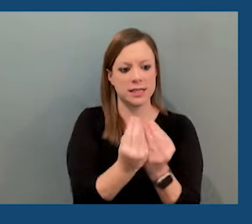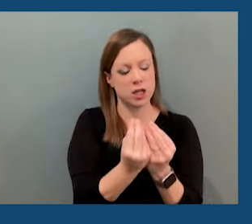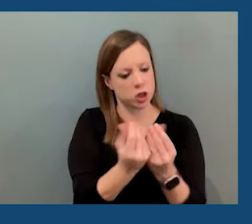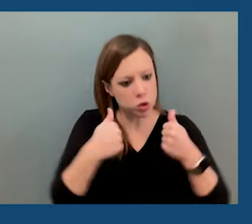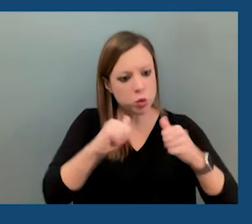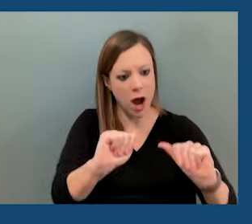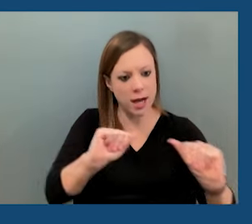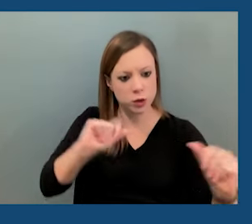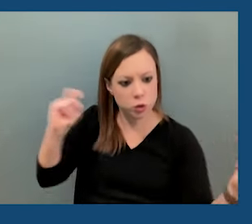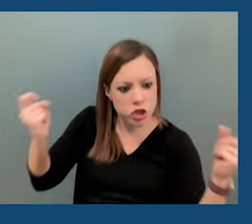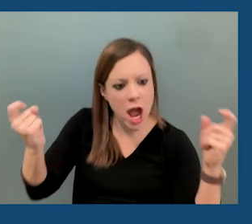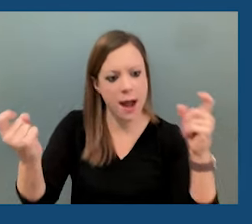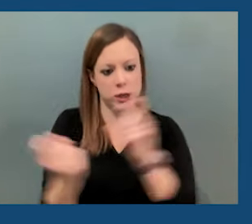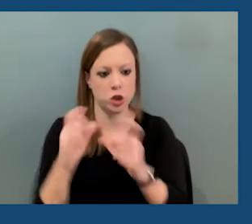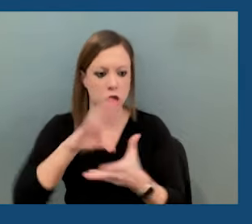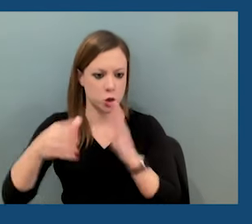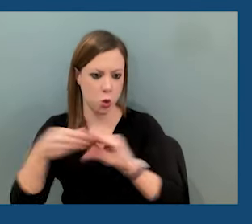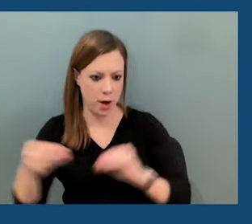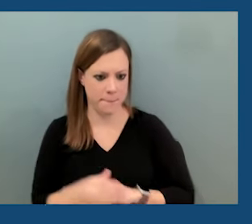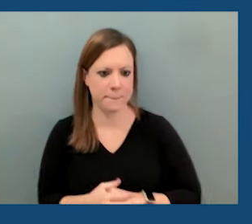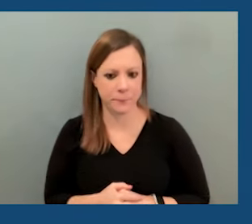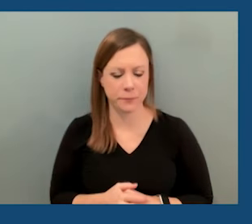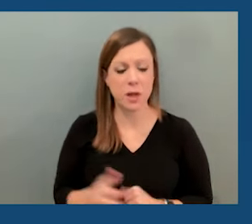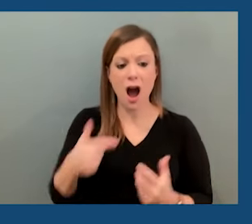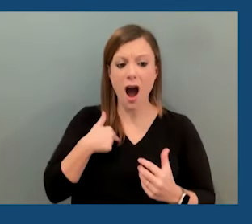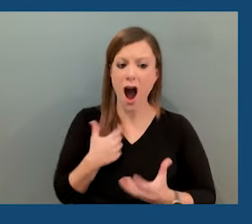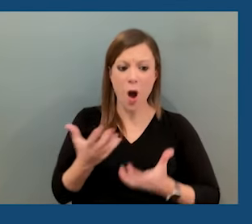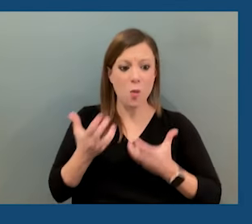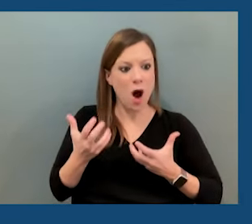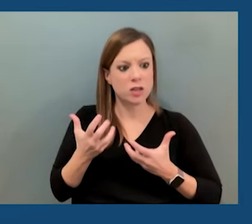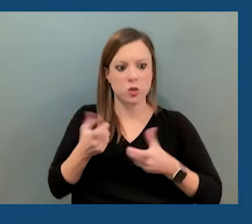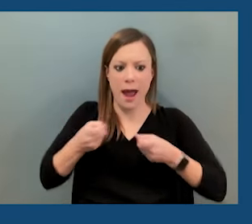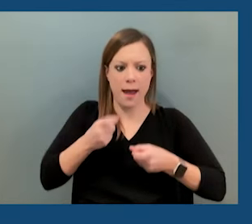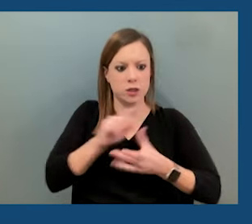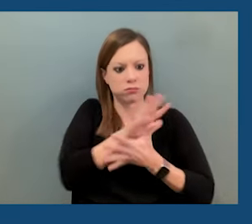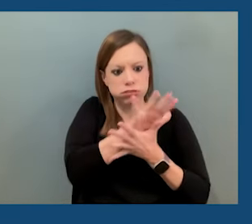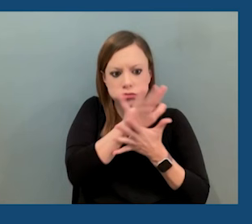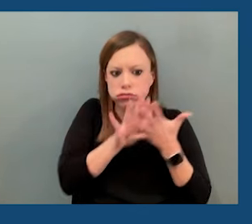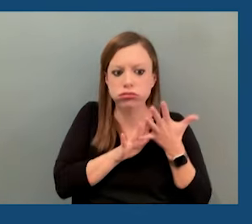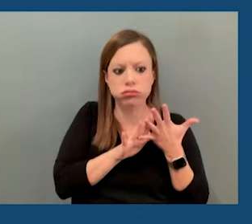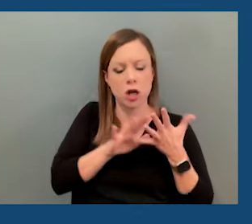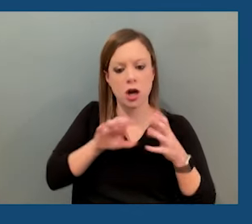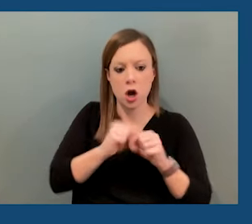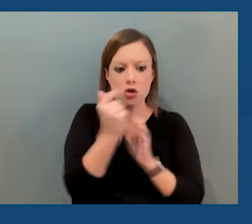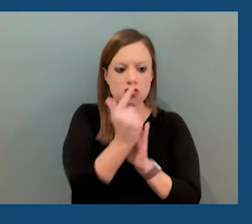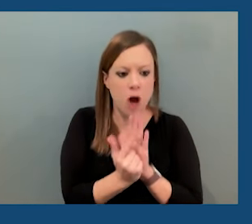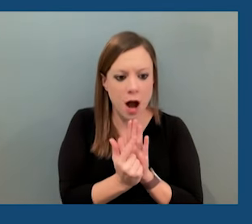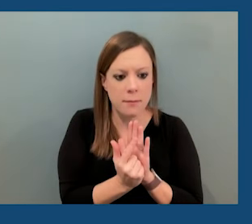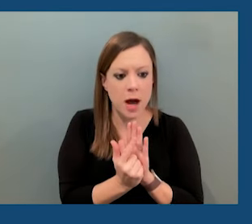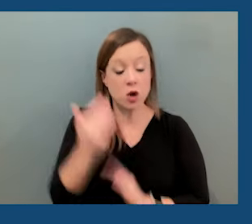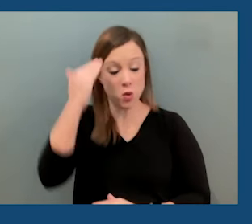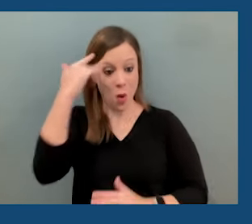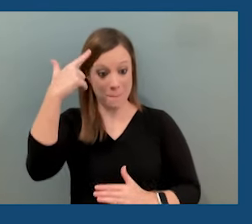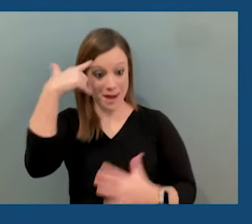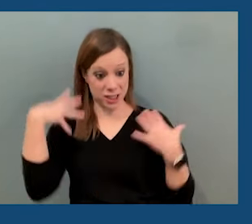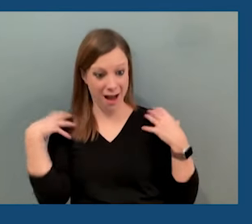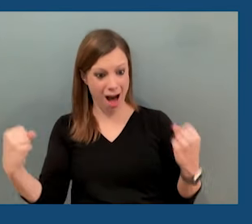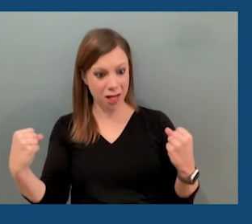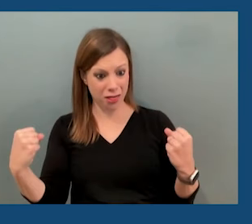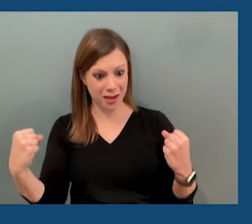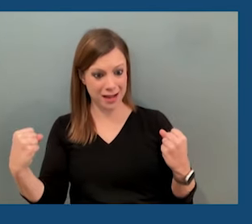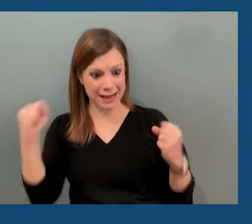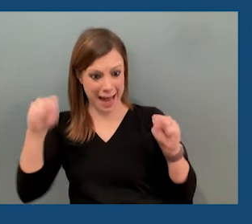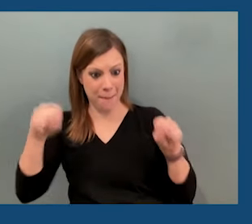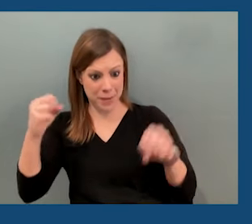with every facet of crime, and we know that mental health has also been a driver of some crimes, and people need help. Some